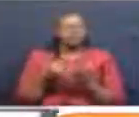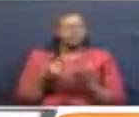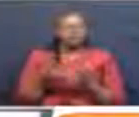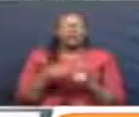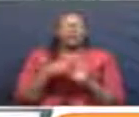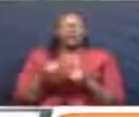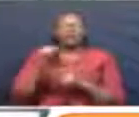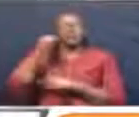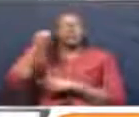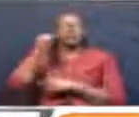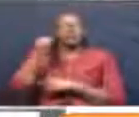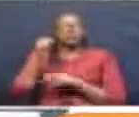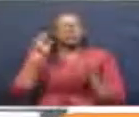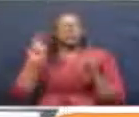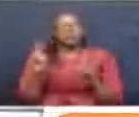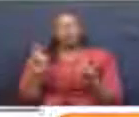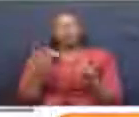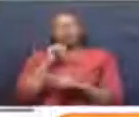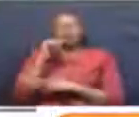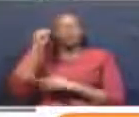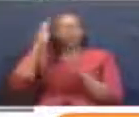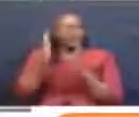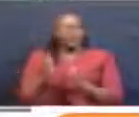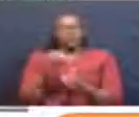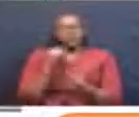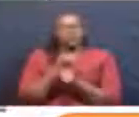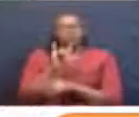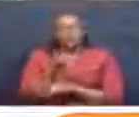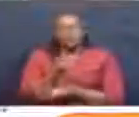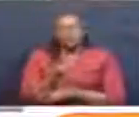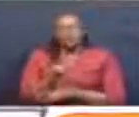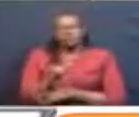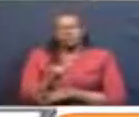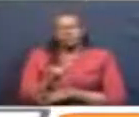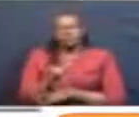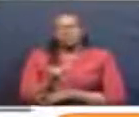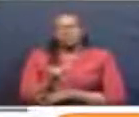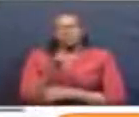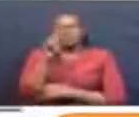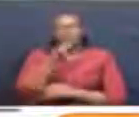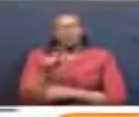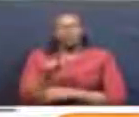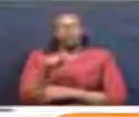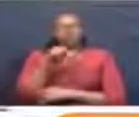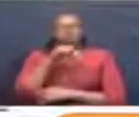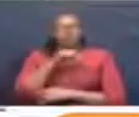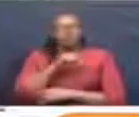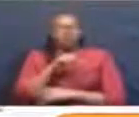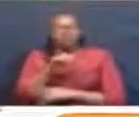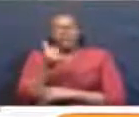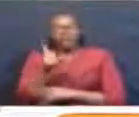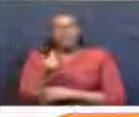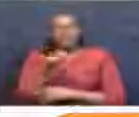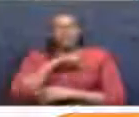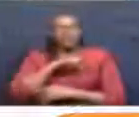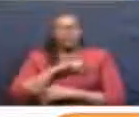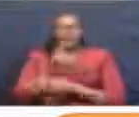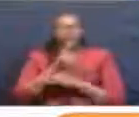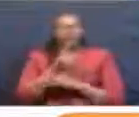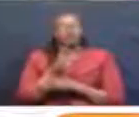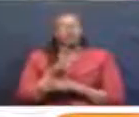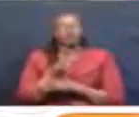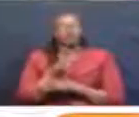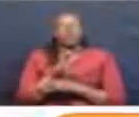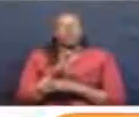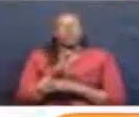and they politicize the issue, not the politicians doing it that way. And therefore, advantage is taken over these people.